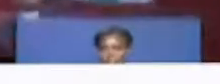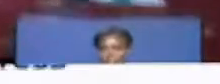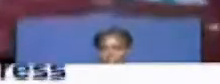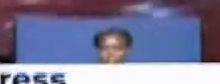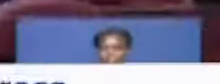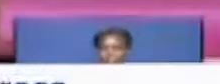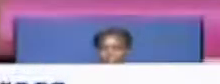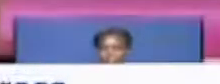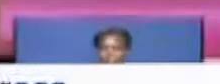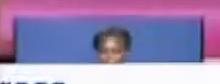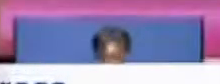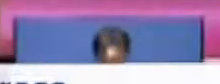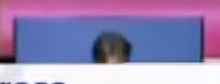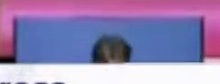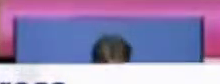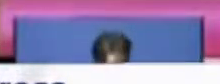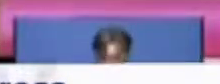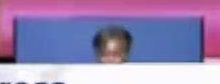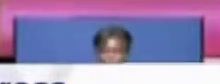Honorable members,